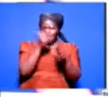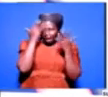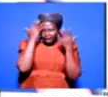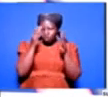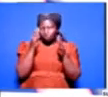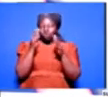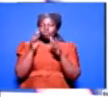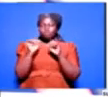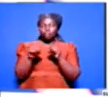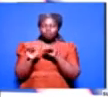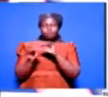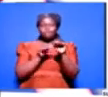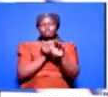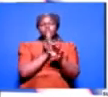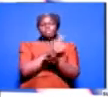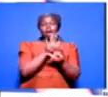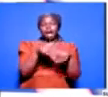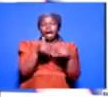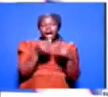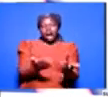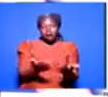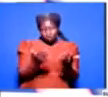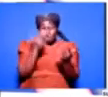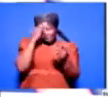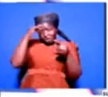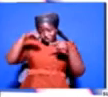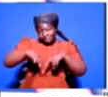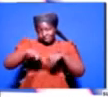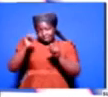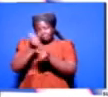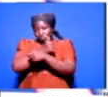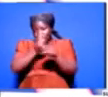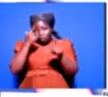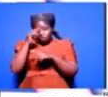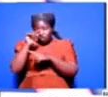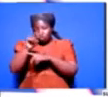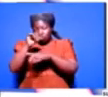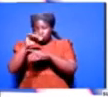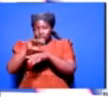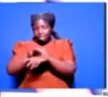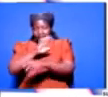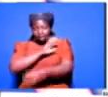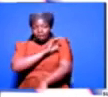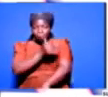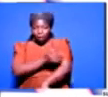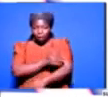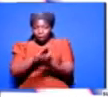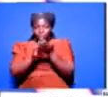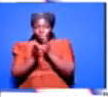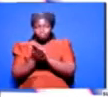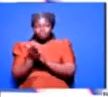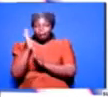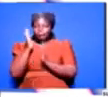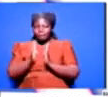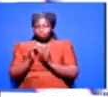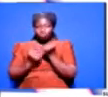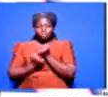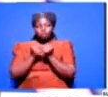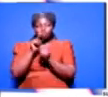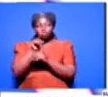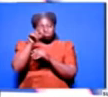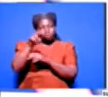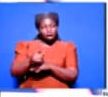even impossible for you to get into power without a godfather. This godfather has to speak the same language as you, either corruption, he